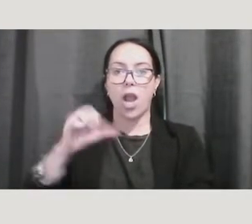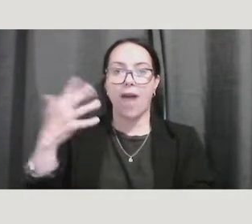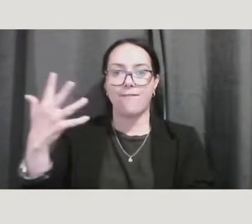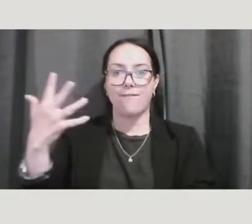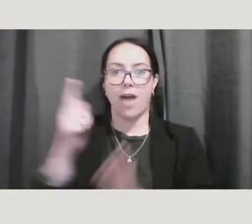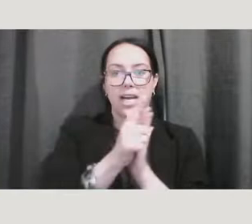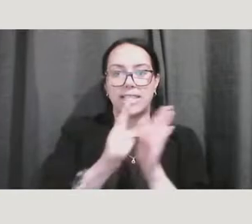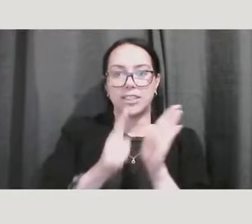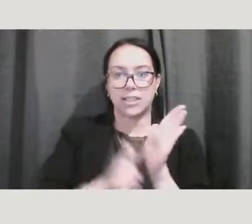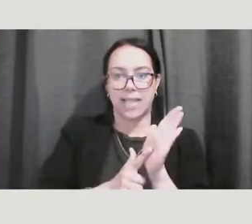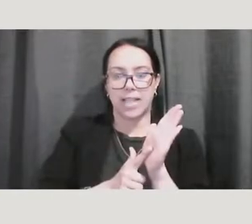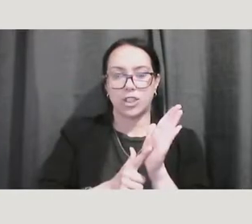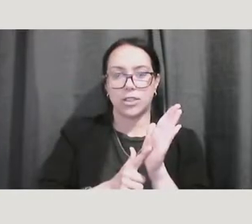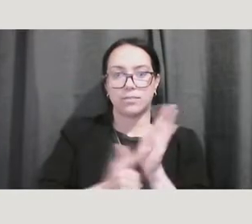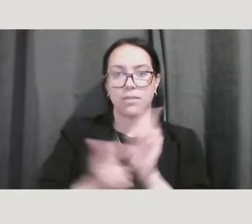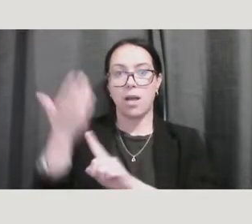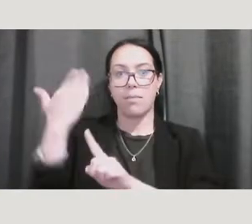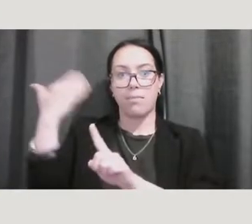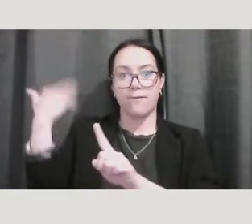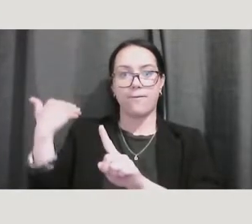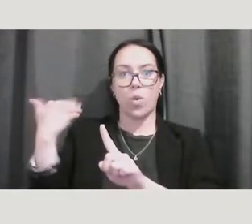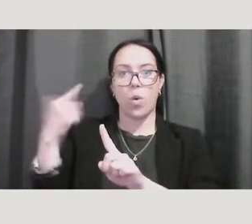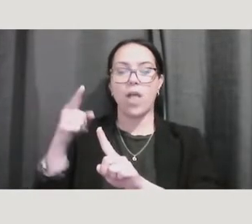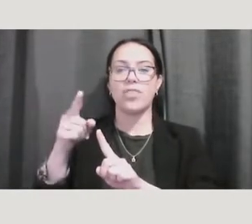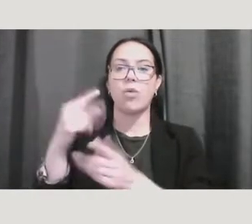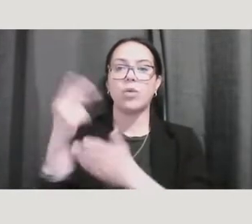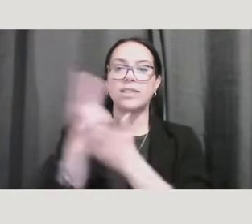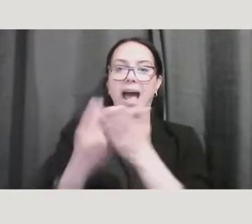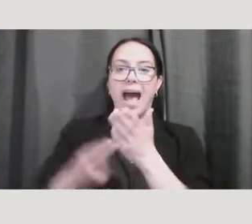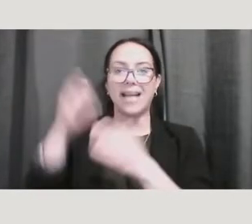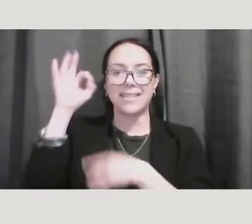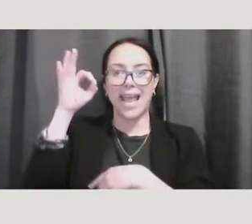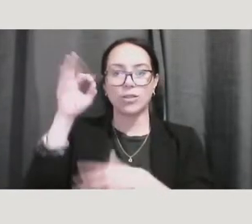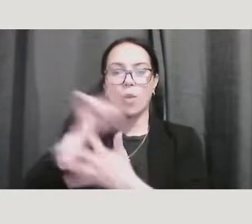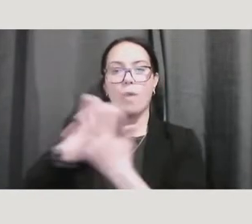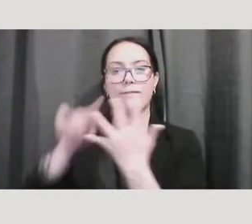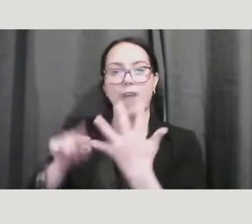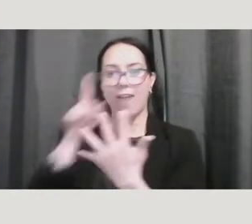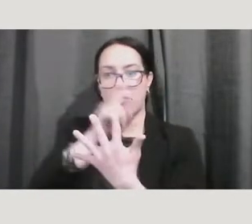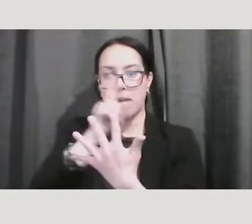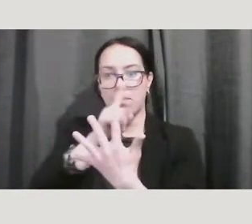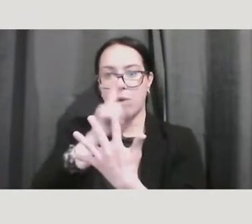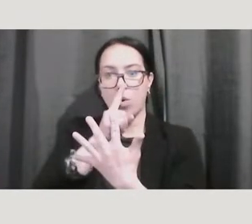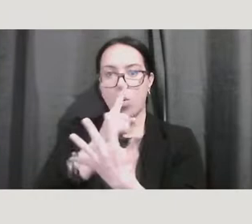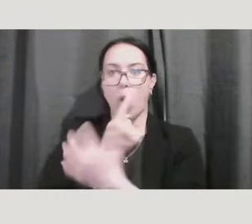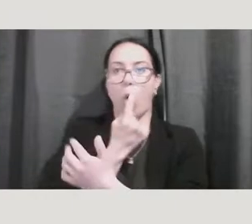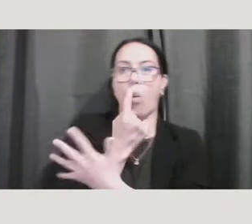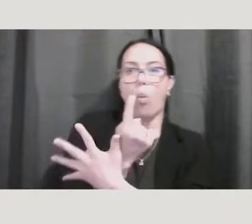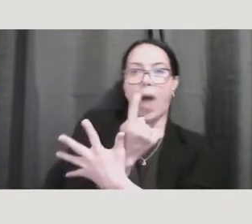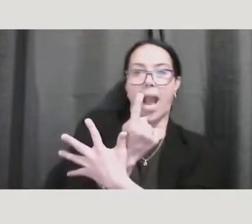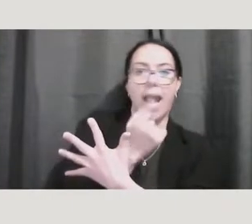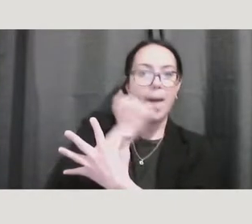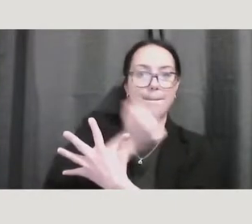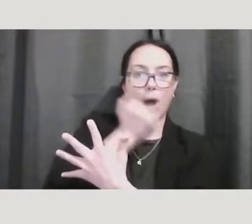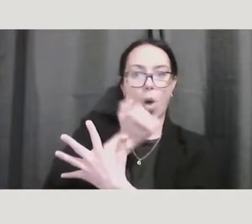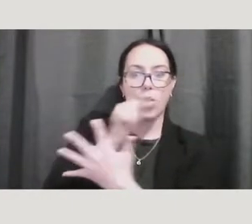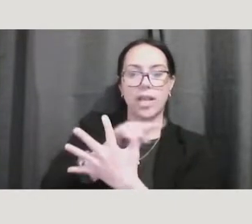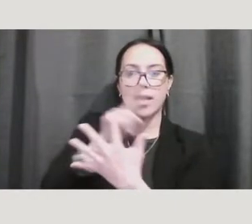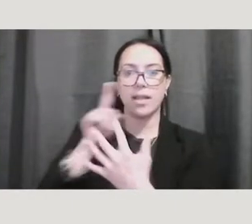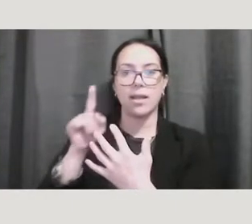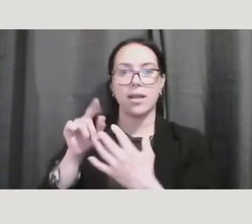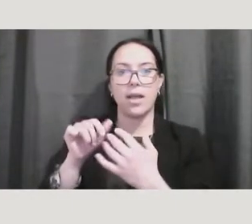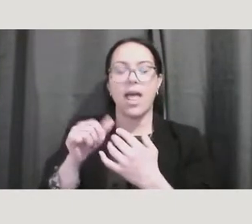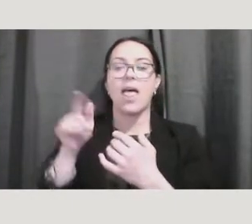a huge Arts Council no Arts Council of five people I think one Maori on their on their Council then there was a general board